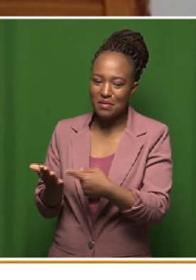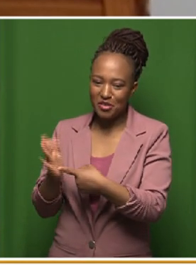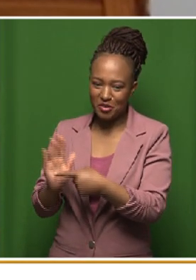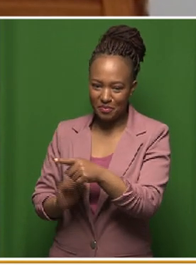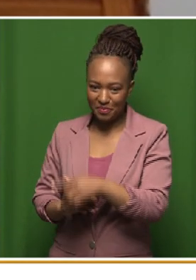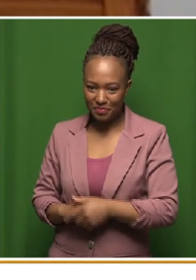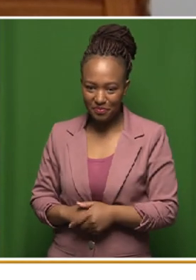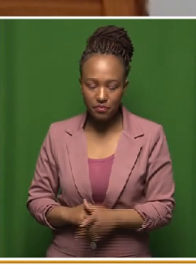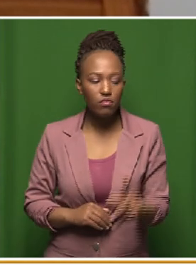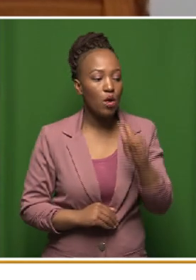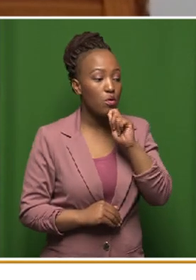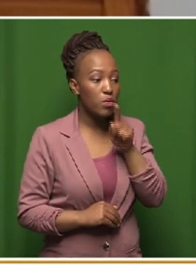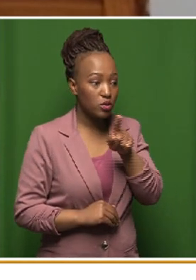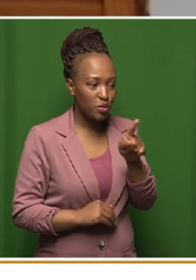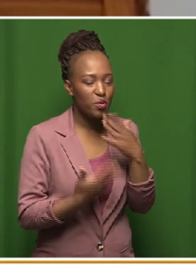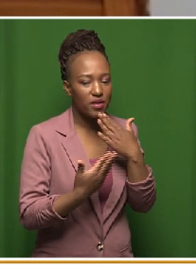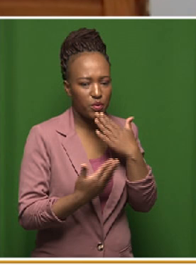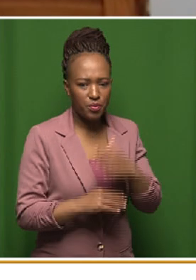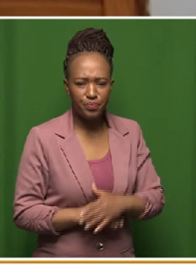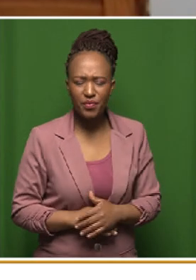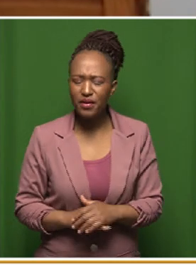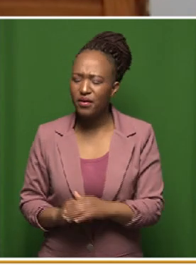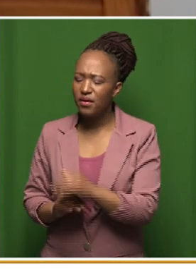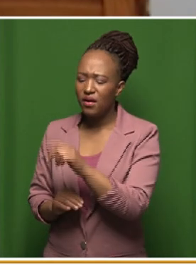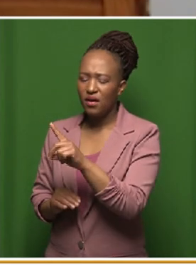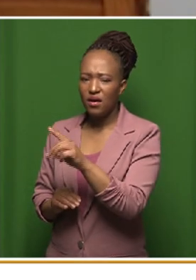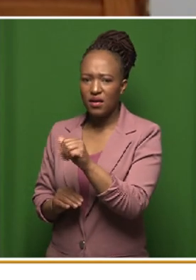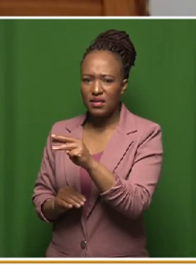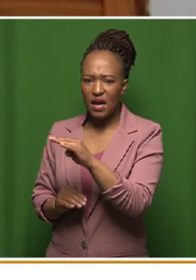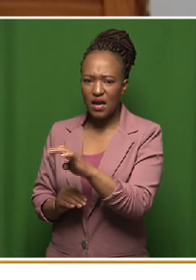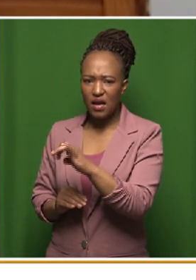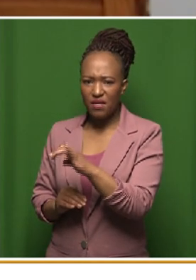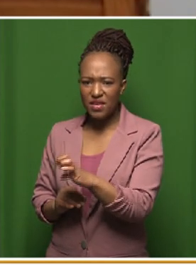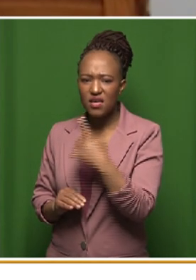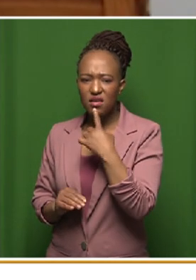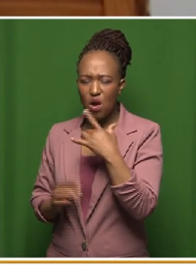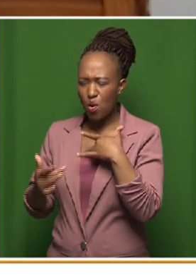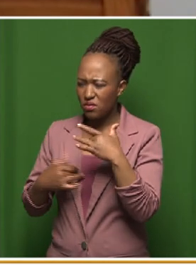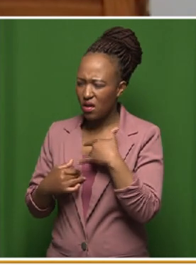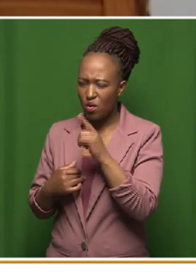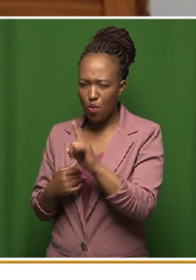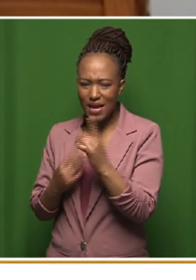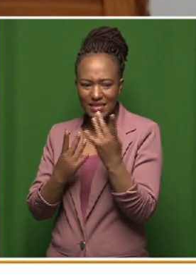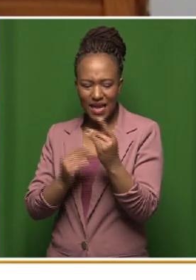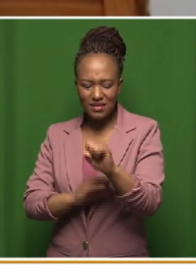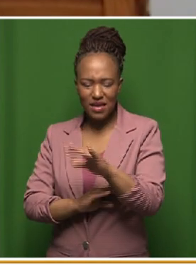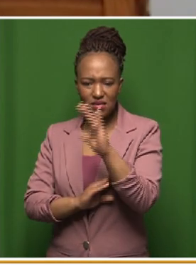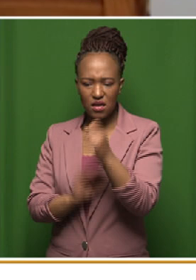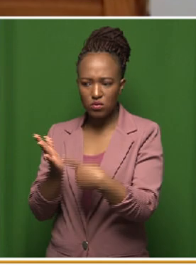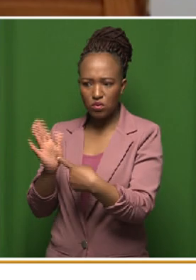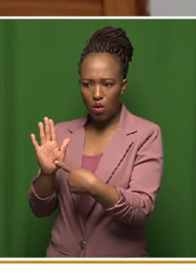Good morning to you. Thank you. Dawie, why do you think there is a concern regarding Stats SA possibly painting the wrong picture